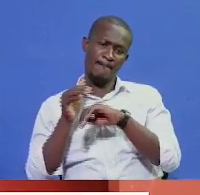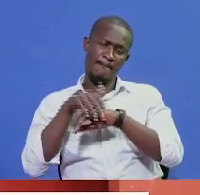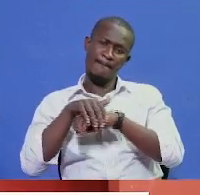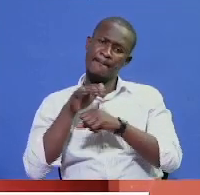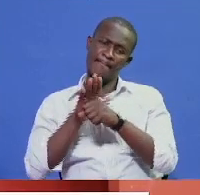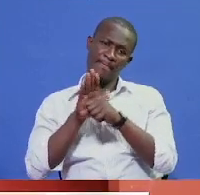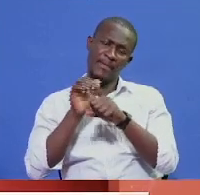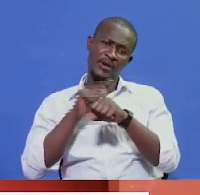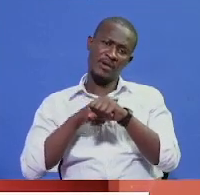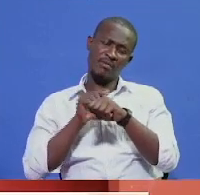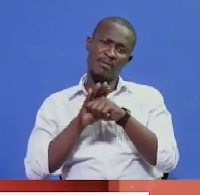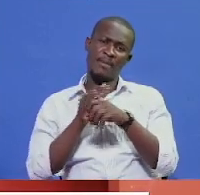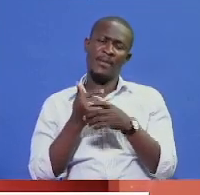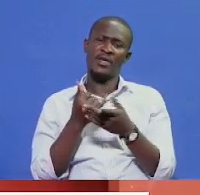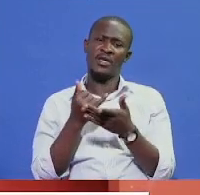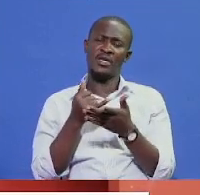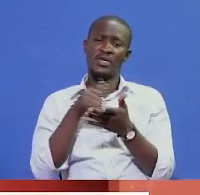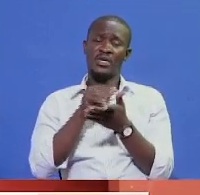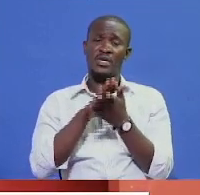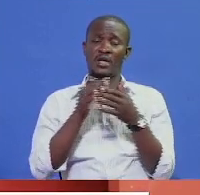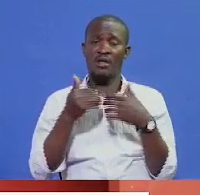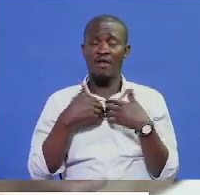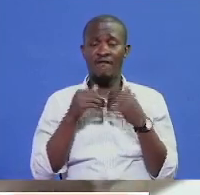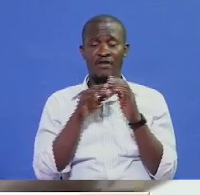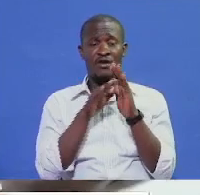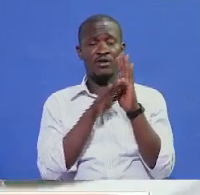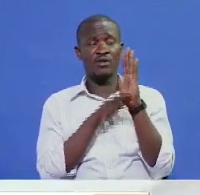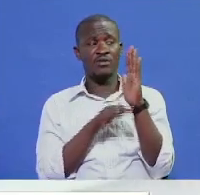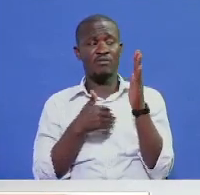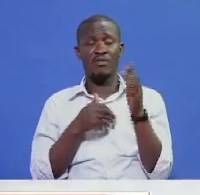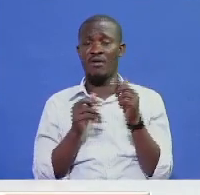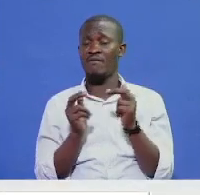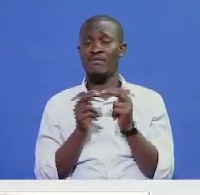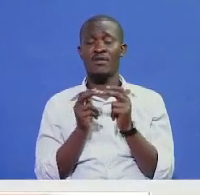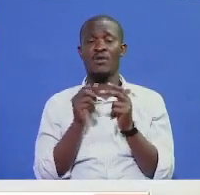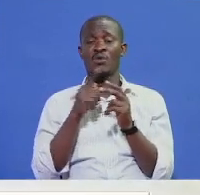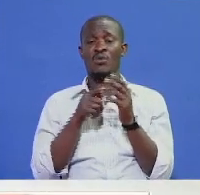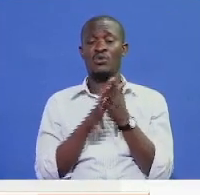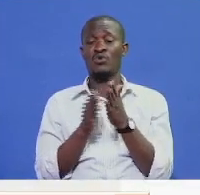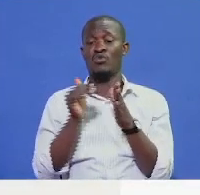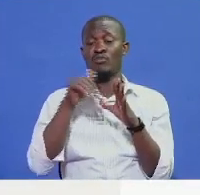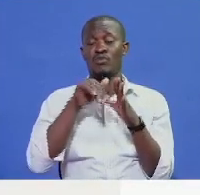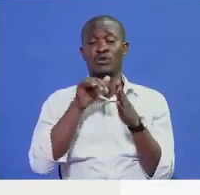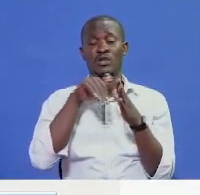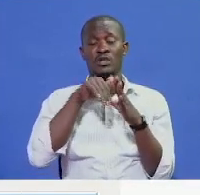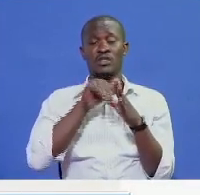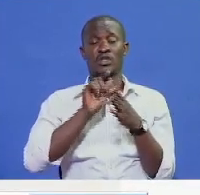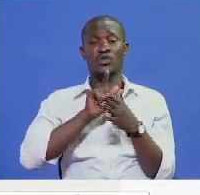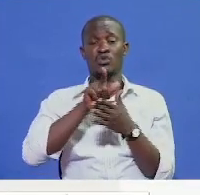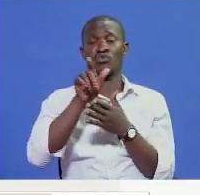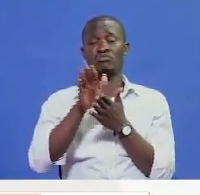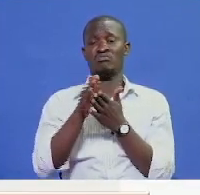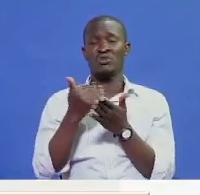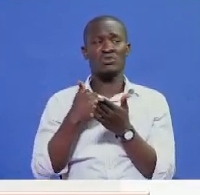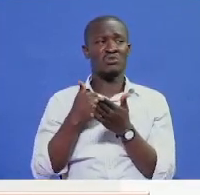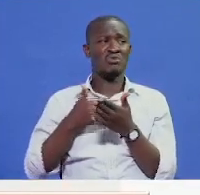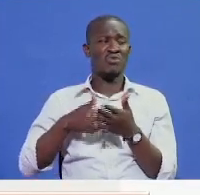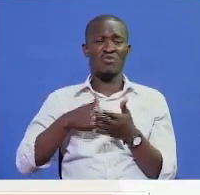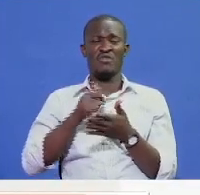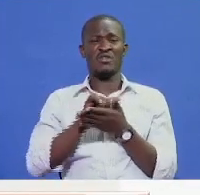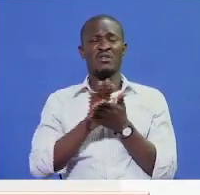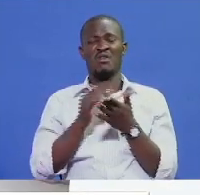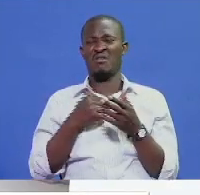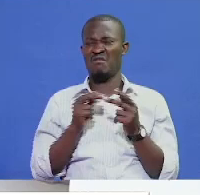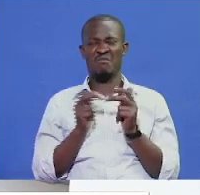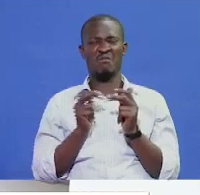periods. It has actually reduced my cramping. So ile kitu unaweka ndani yako alafu unasikia ni kama inakuumiza ama labda uko